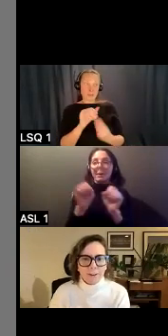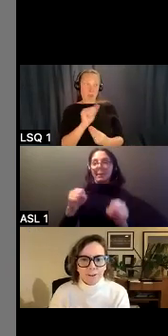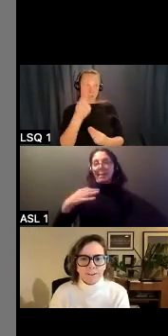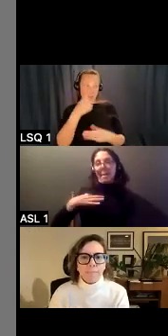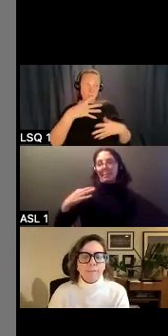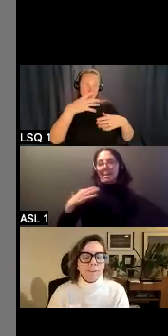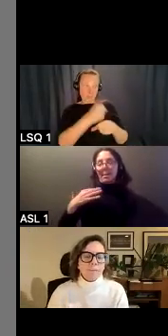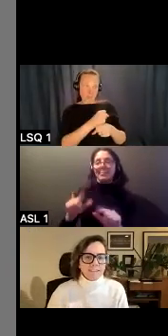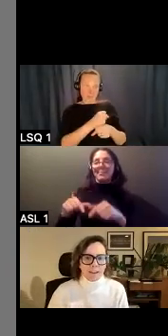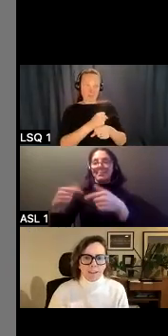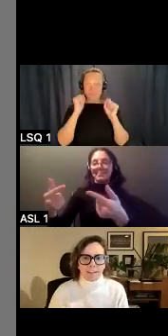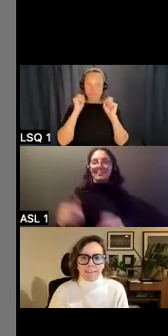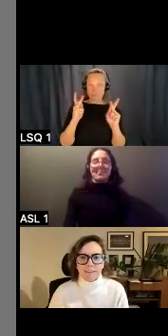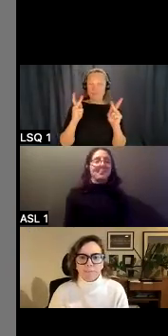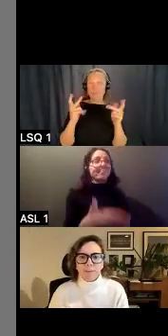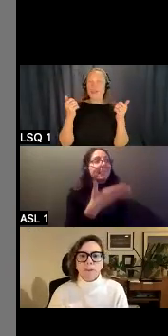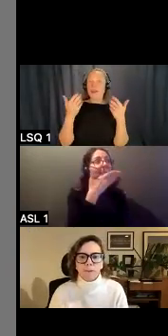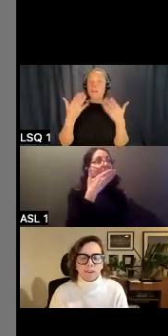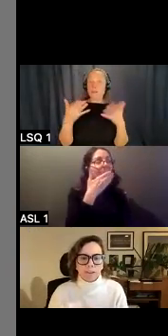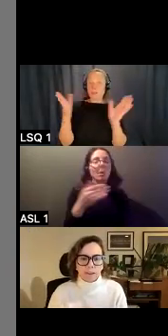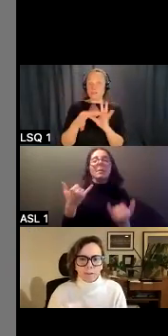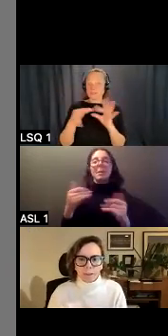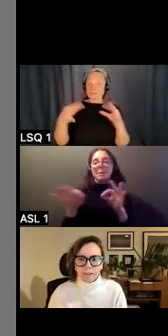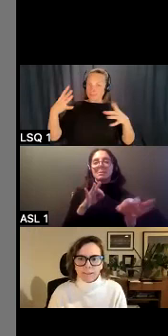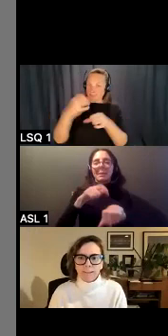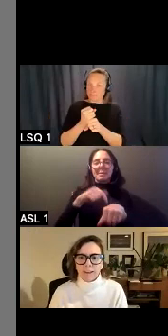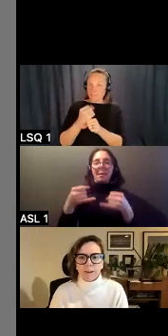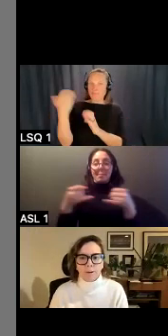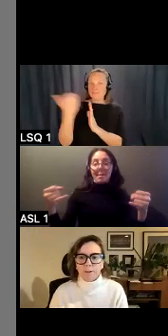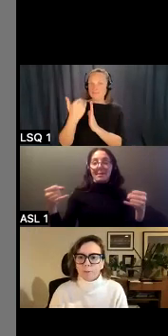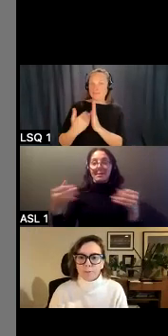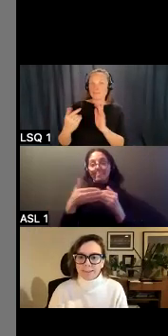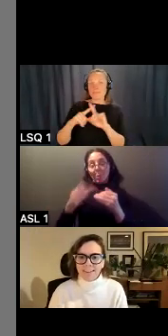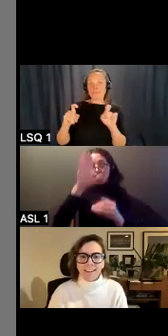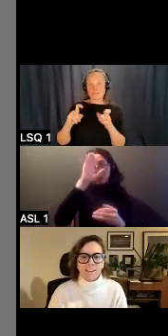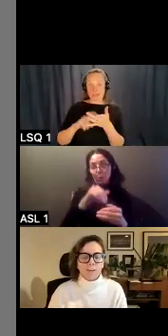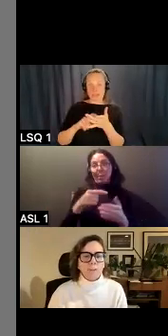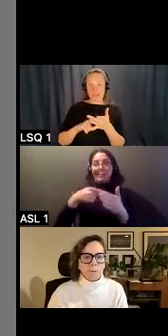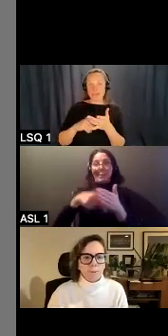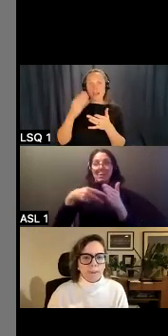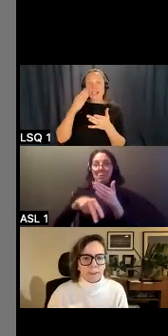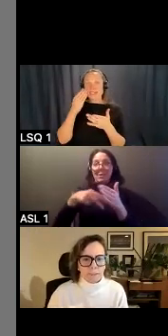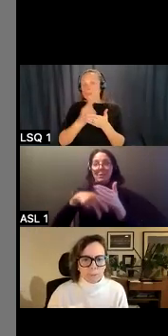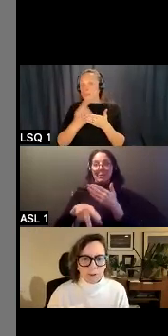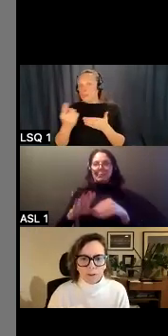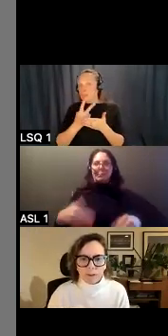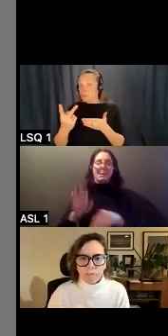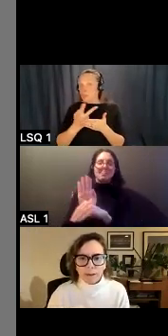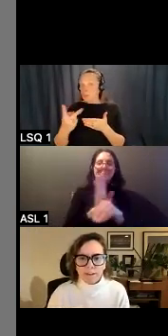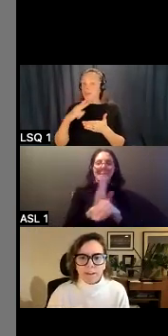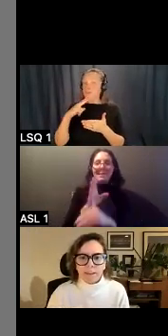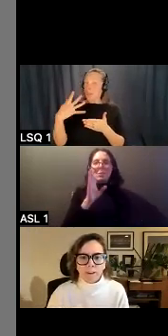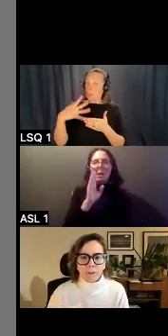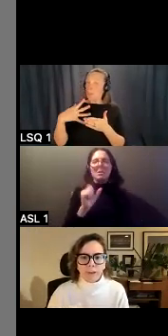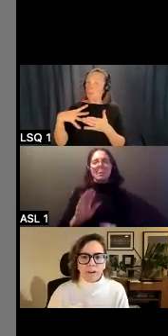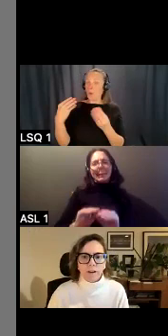now cover some of the fund's timelines. We know that the coming weeks will be busy, and so we just want to be clear about what you can